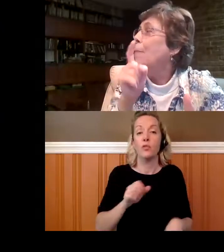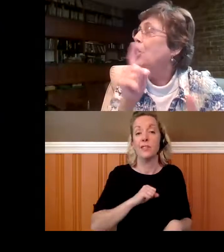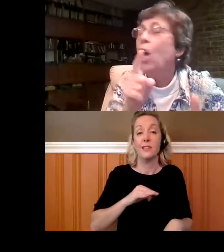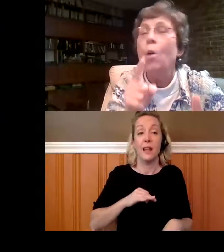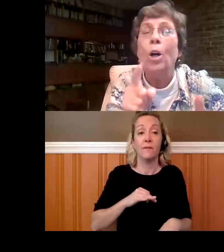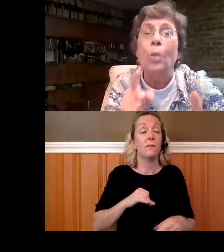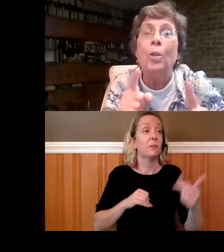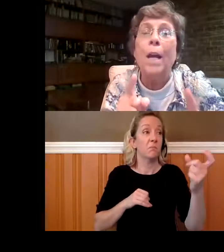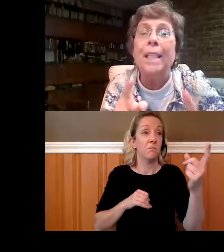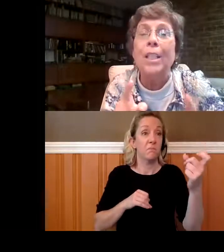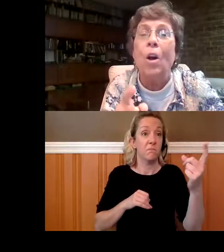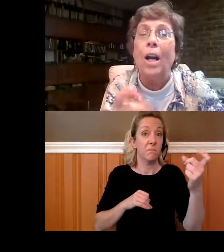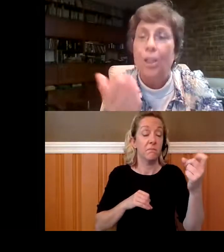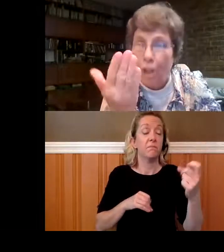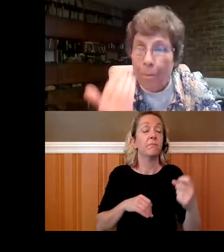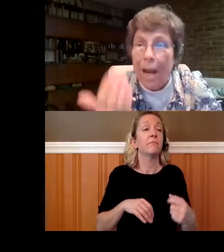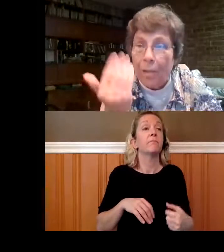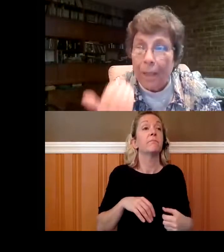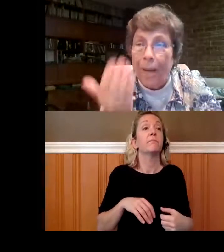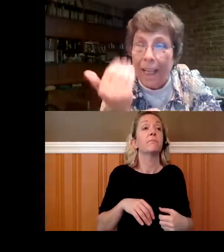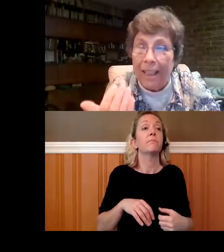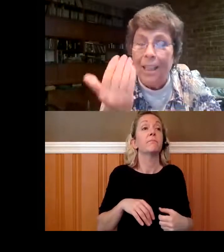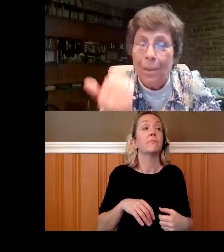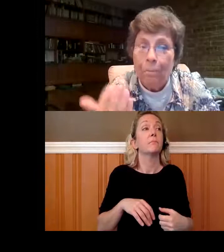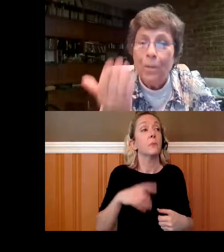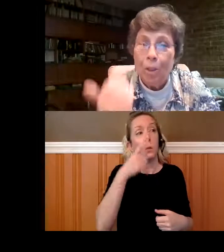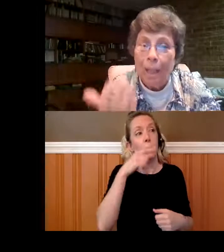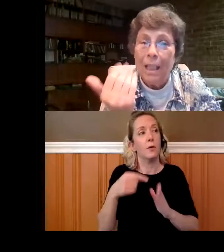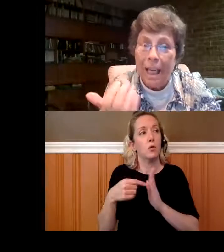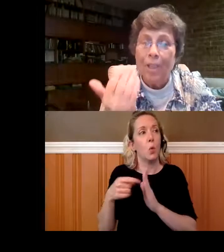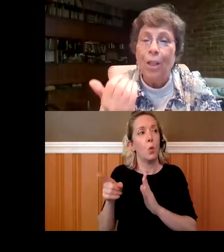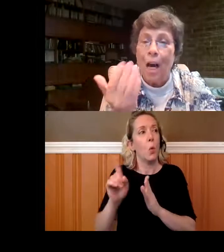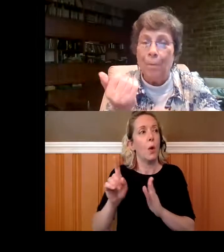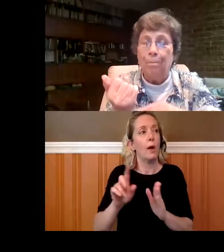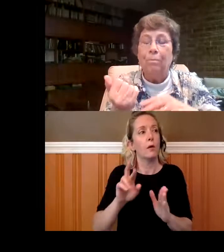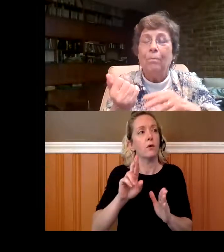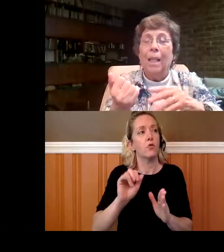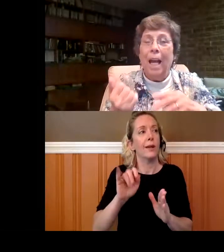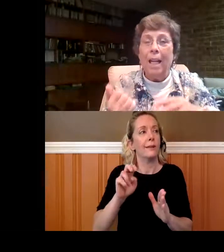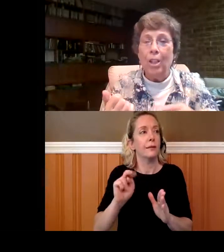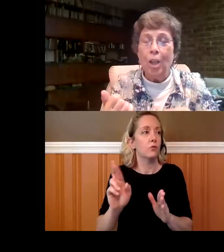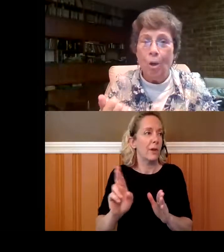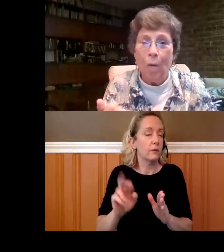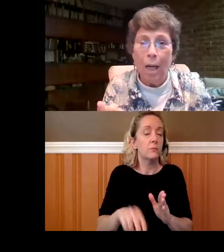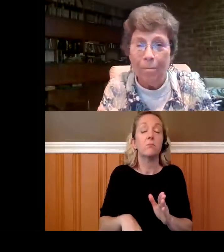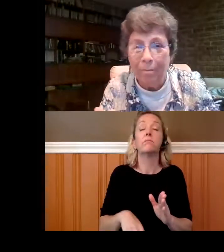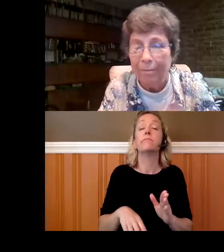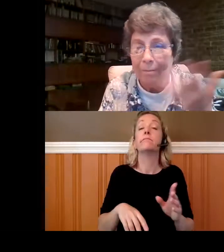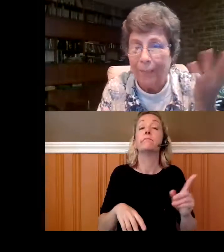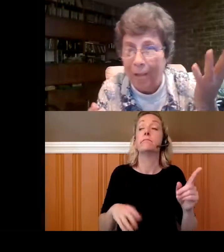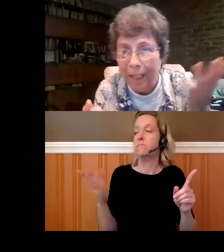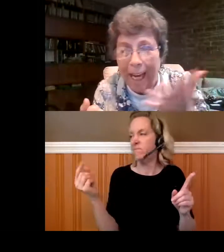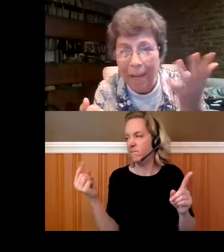she beckoned to my client to come. And so Henry came, and